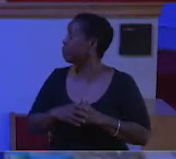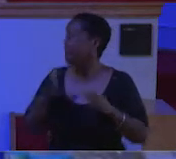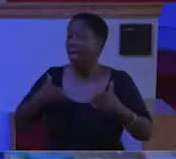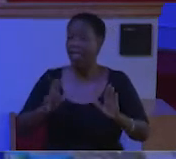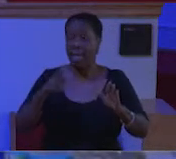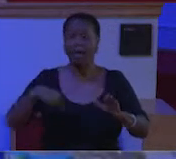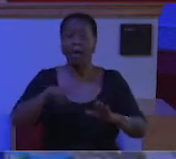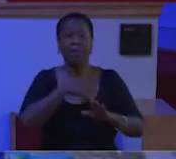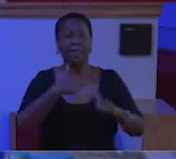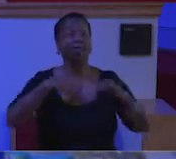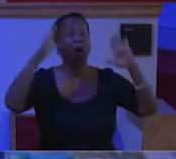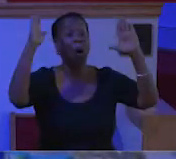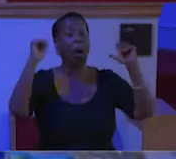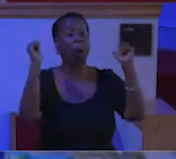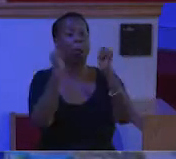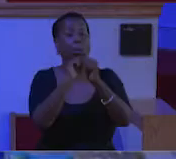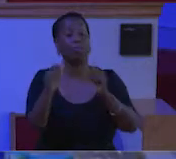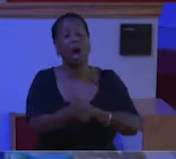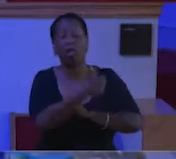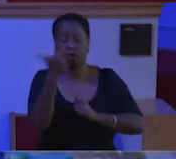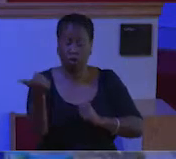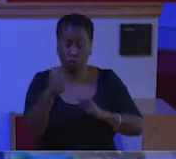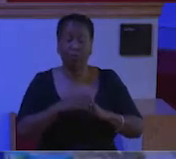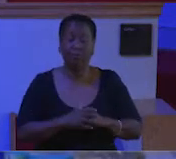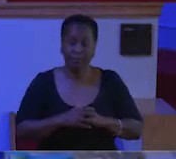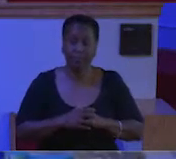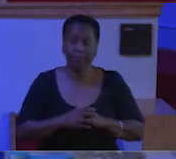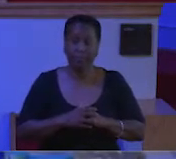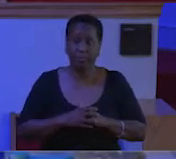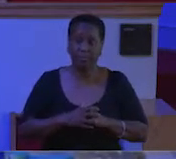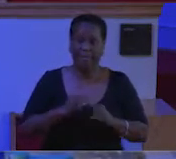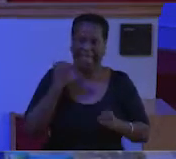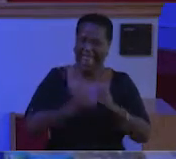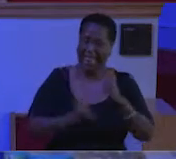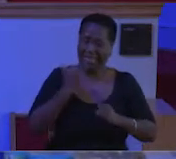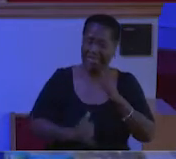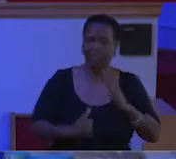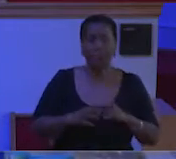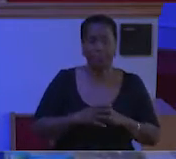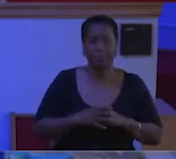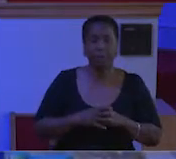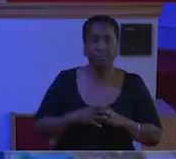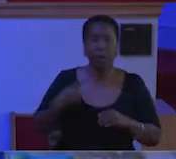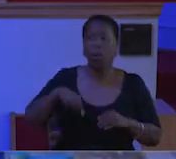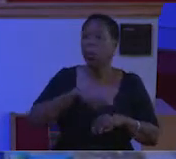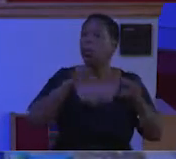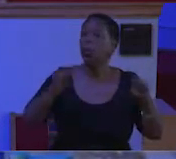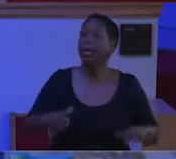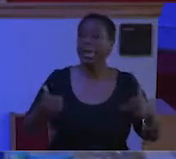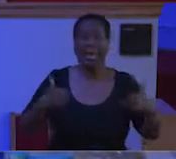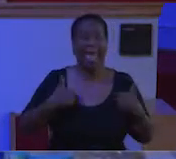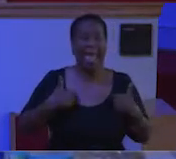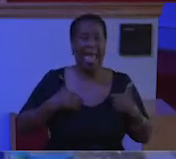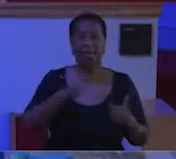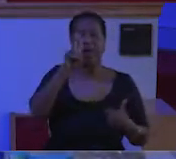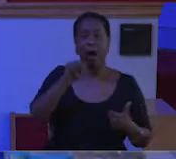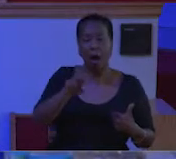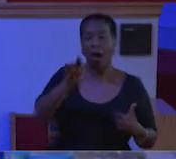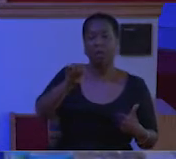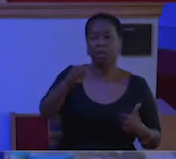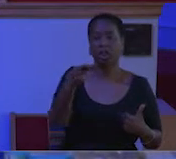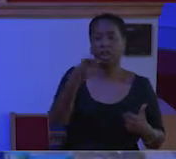let us have a hope in others. Amen. Then lastly, we can have an unshaken hope